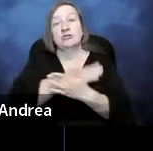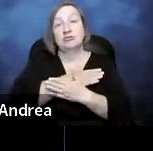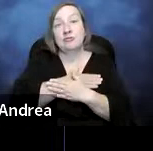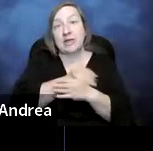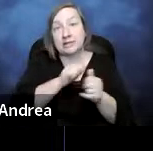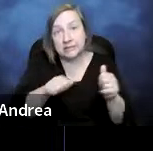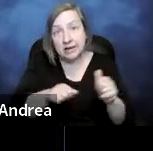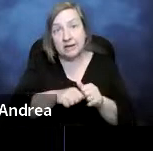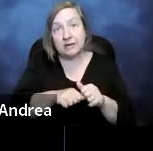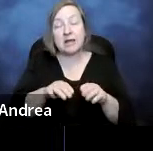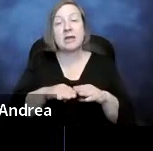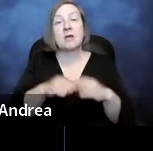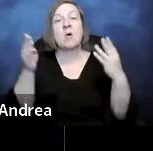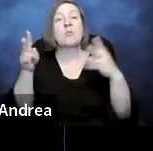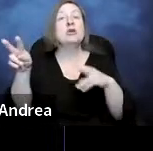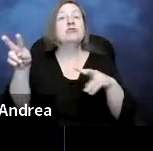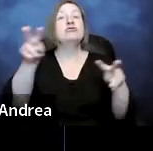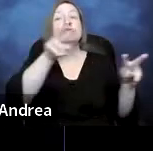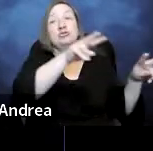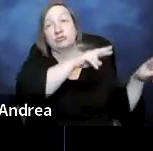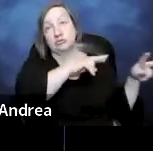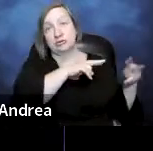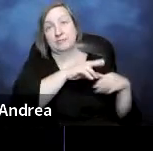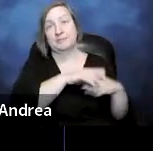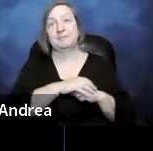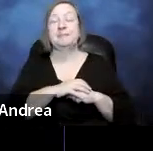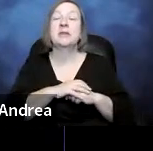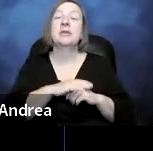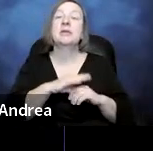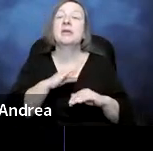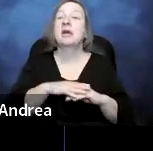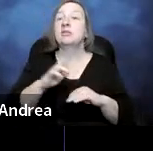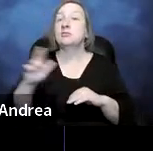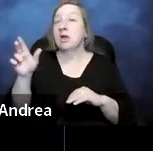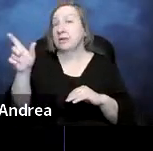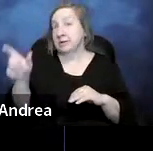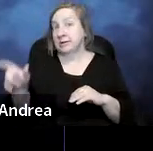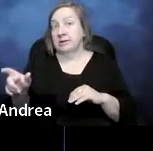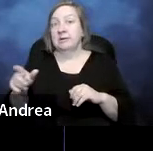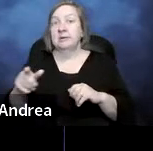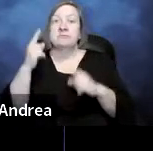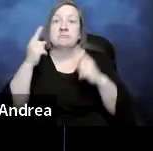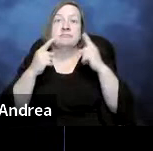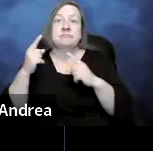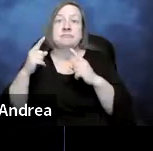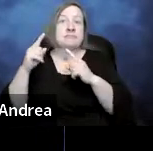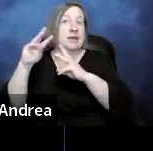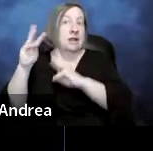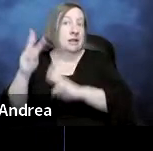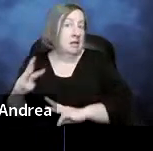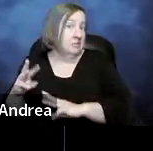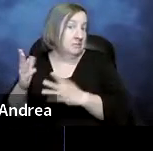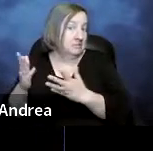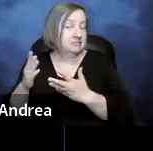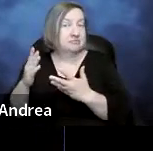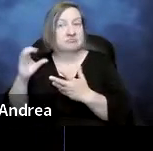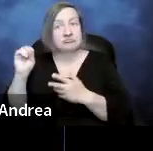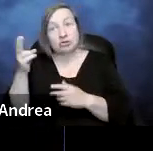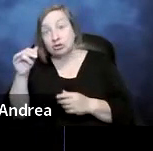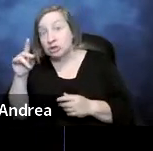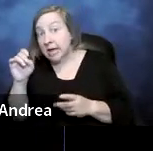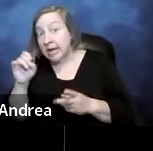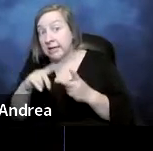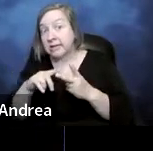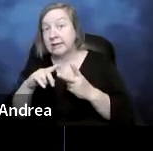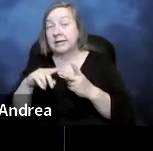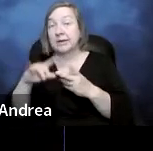areas, and open views to the parapet. And then on the right, considering climatic conditions, so